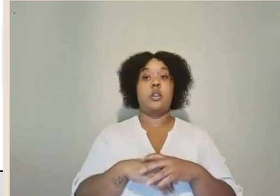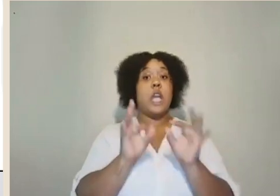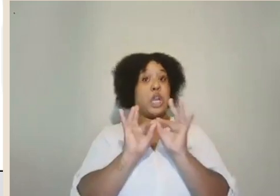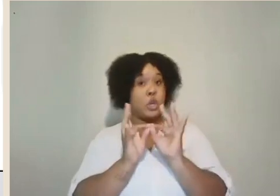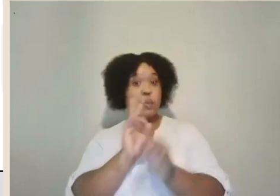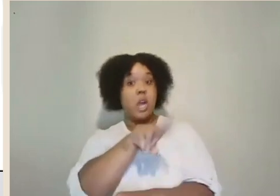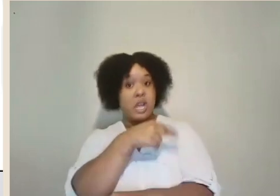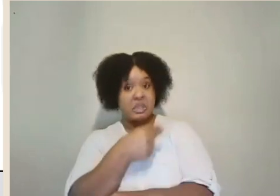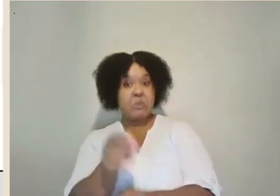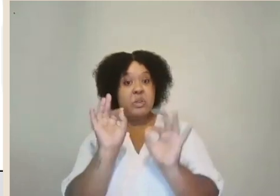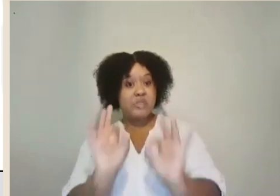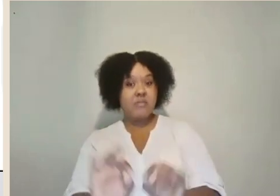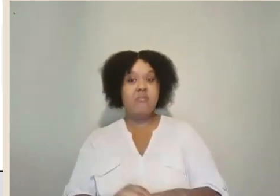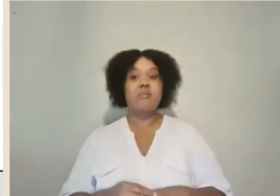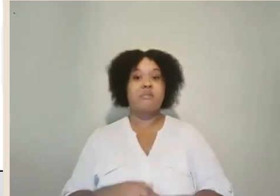that idea.